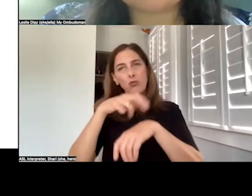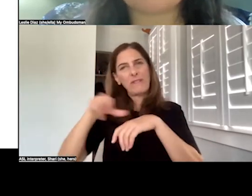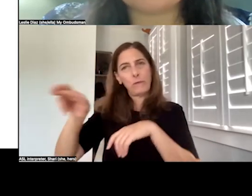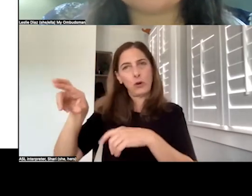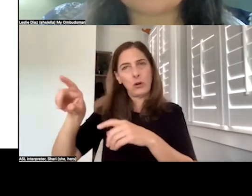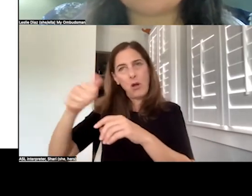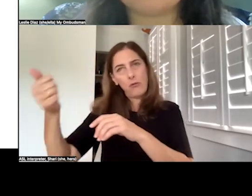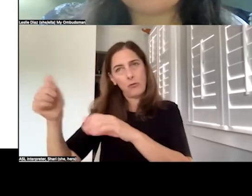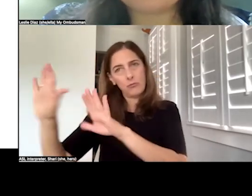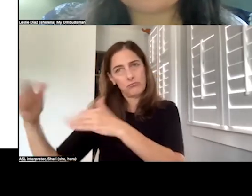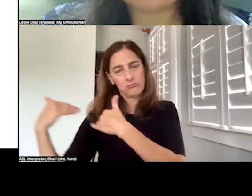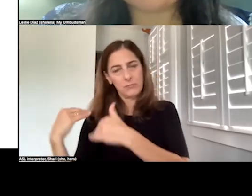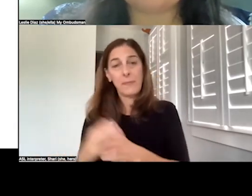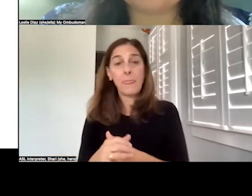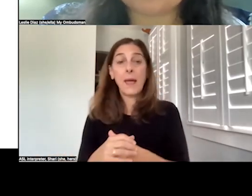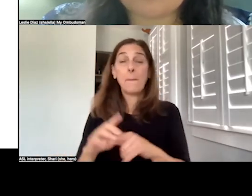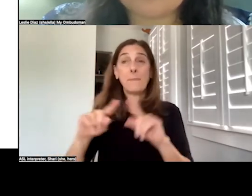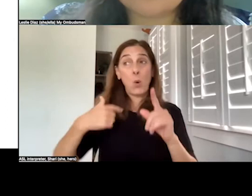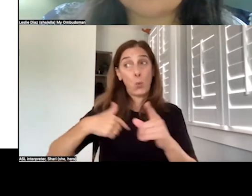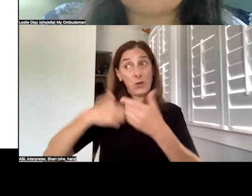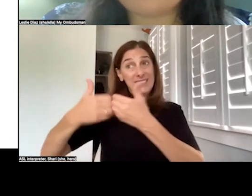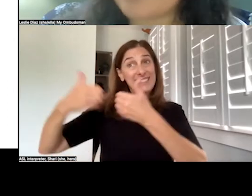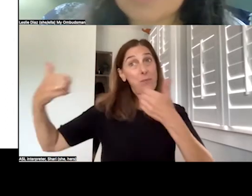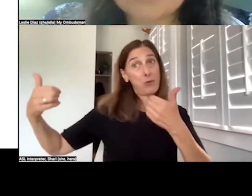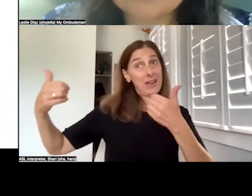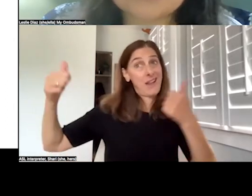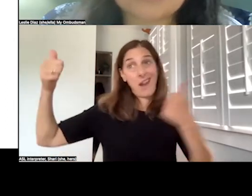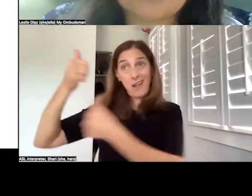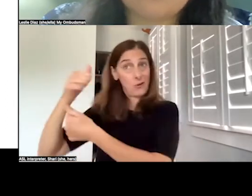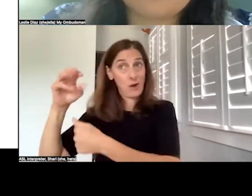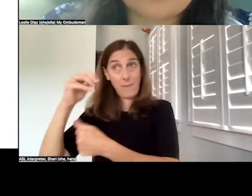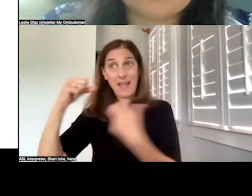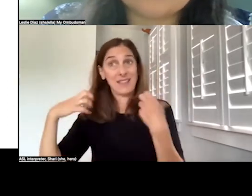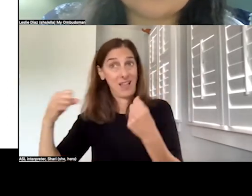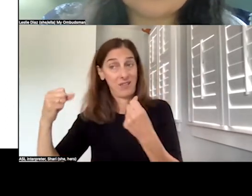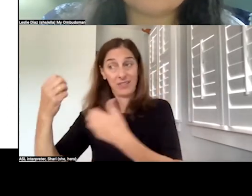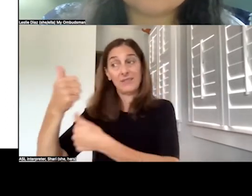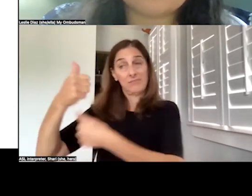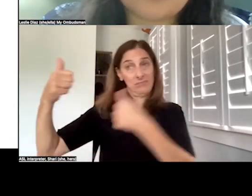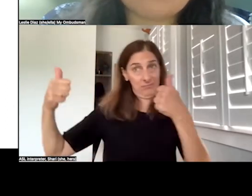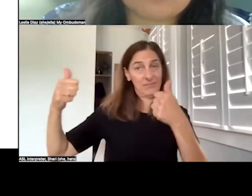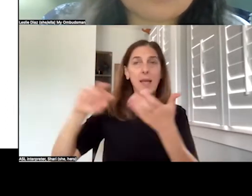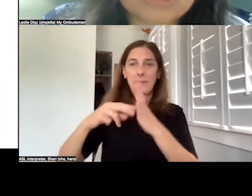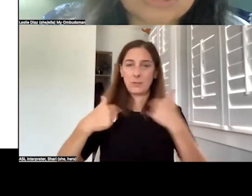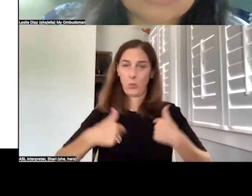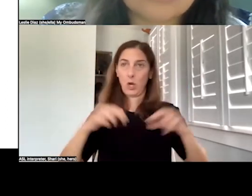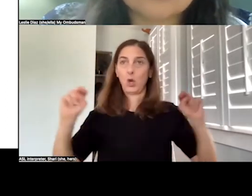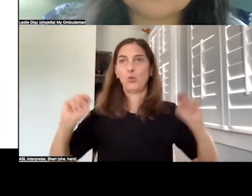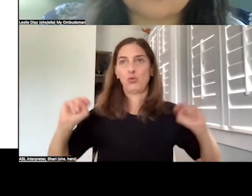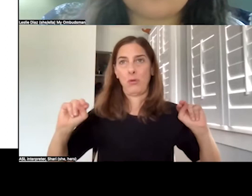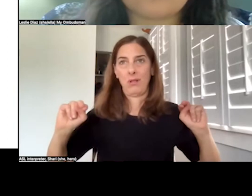from Mass Health is that we are able to stay neutral. We don't have access to any health records until we have your